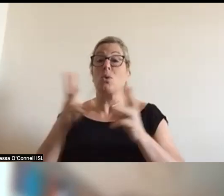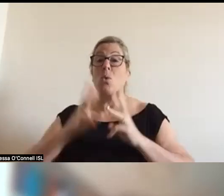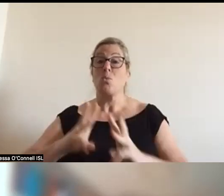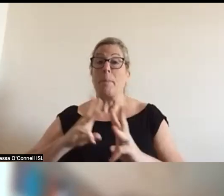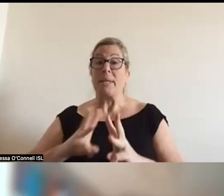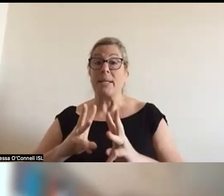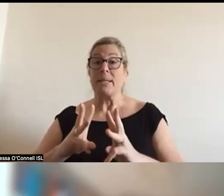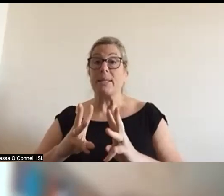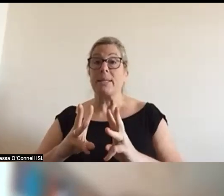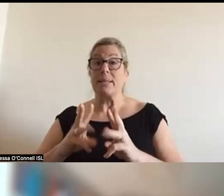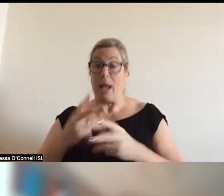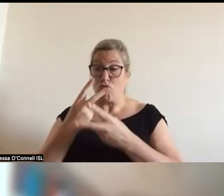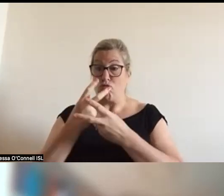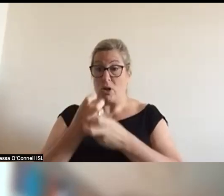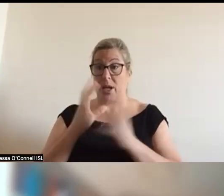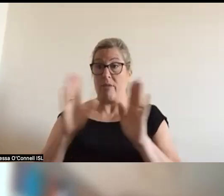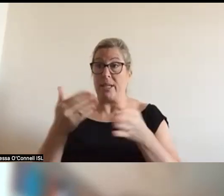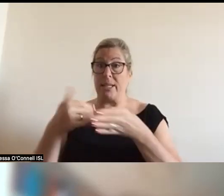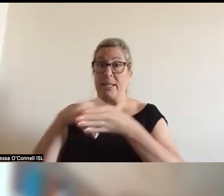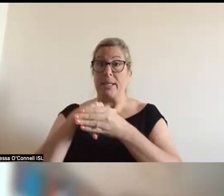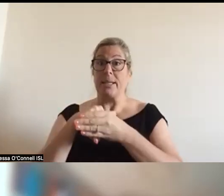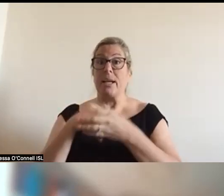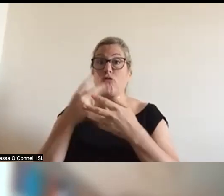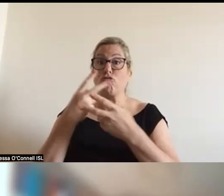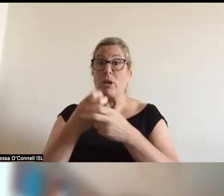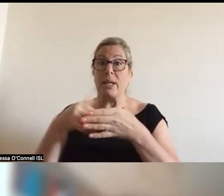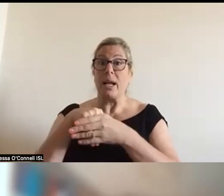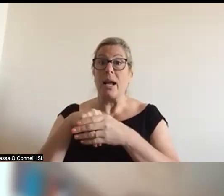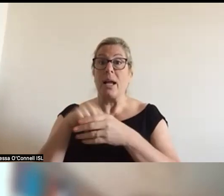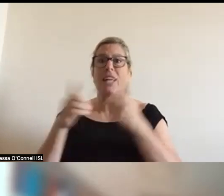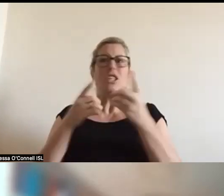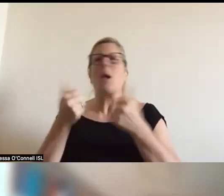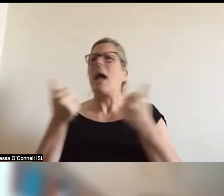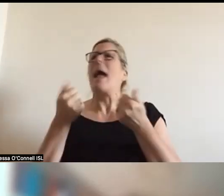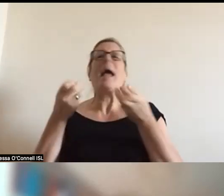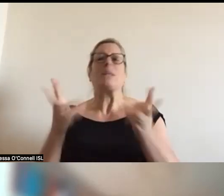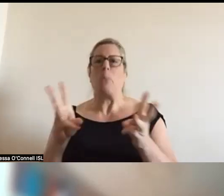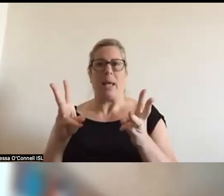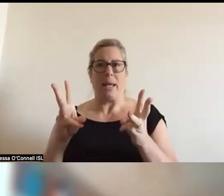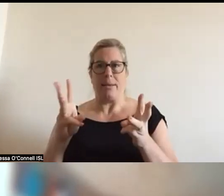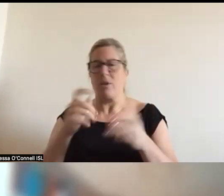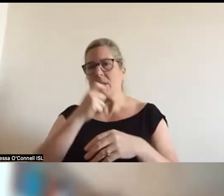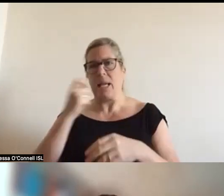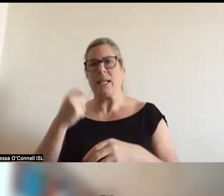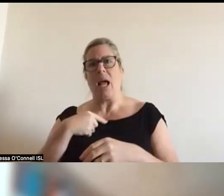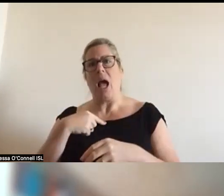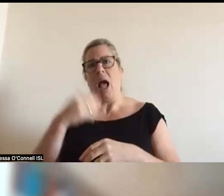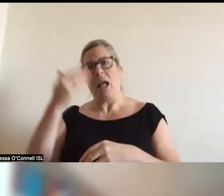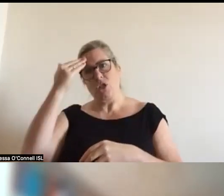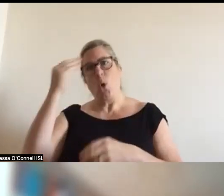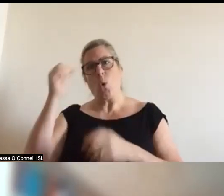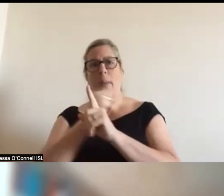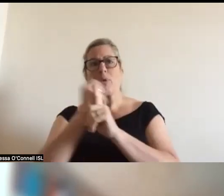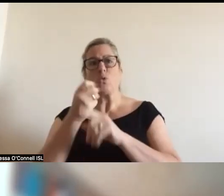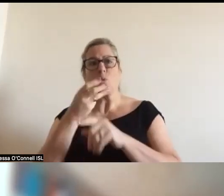that are running are doing it anyway. Like, they're saying, I recognize that the abuse is there and I